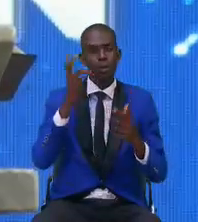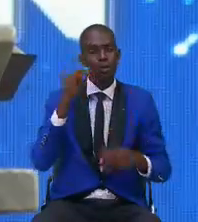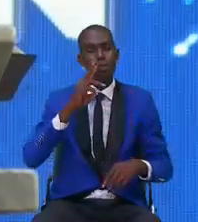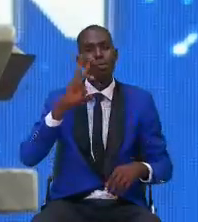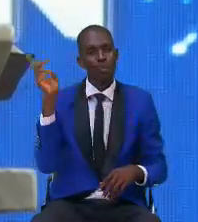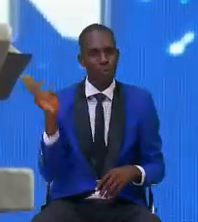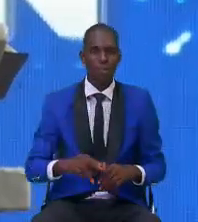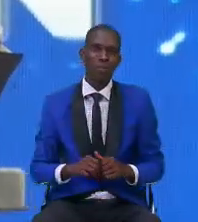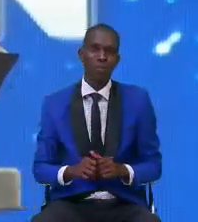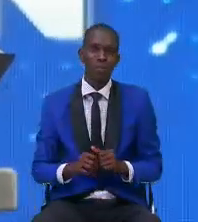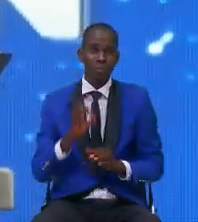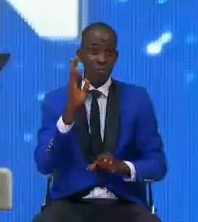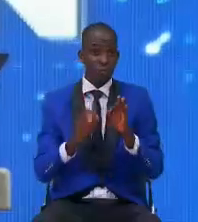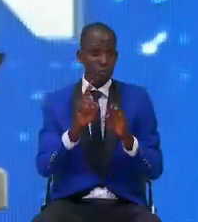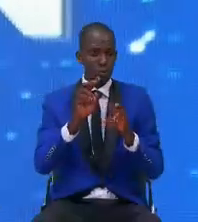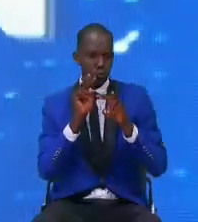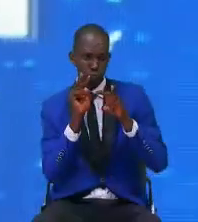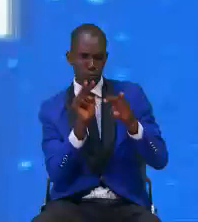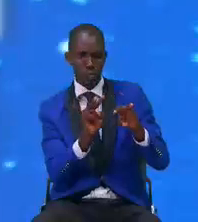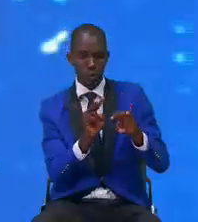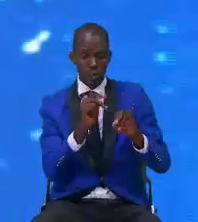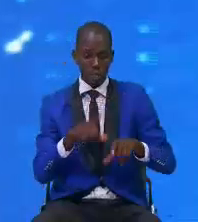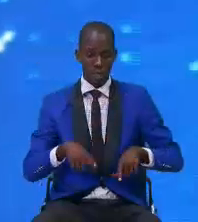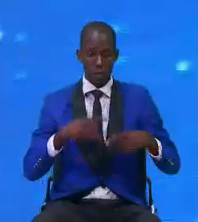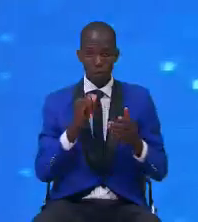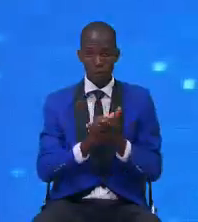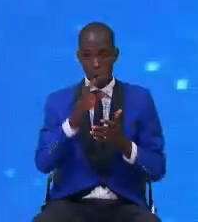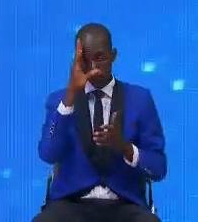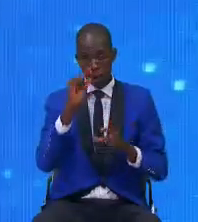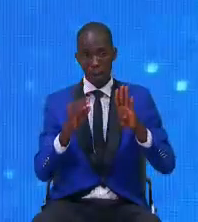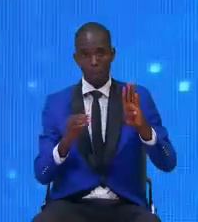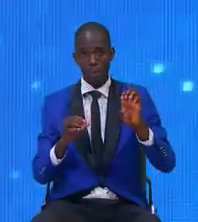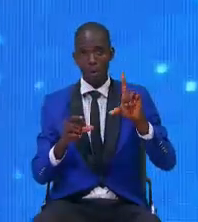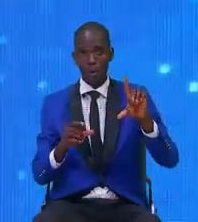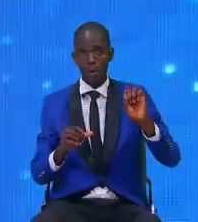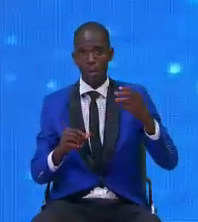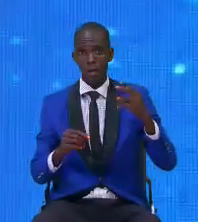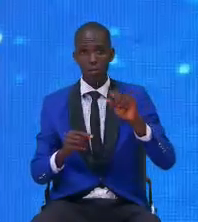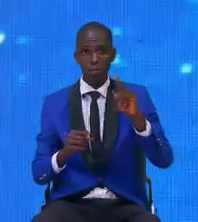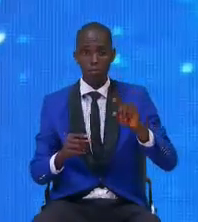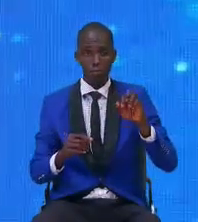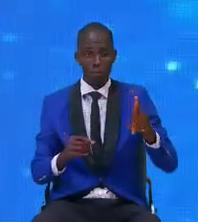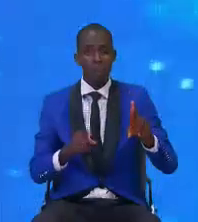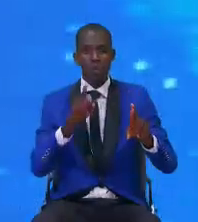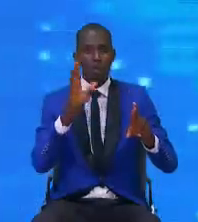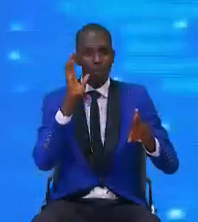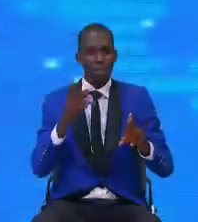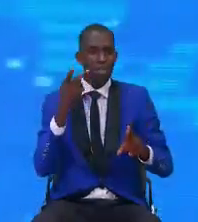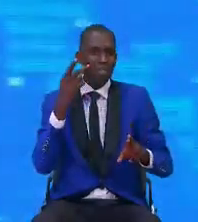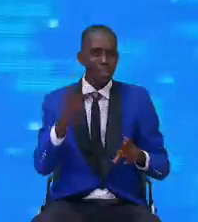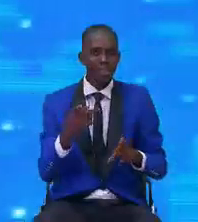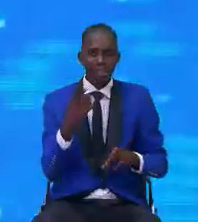was wicked. Wicked. If you look at the life of Belshazzar, you see the element